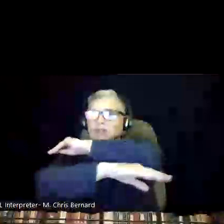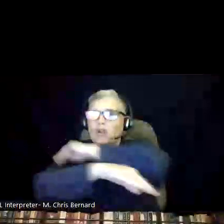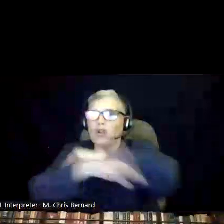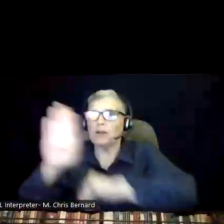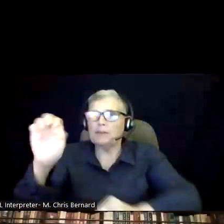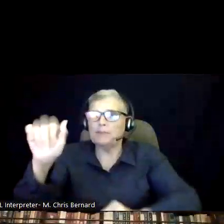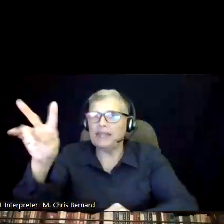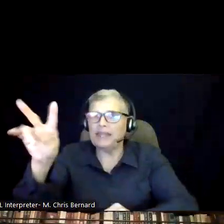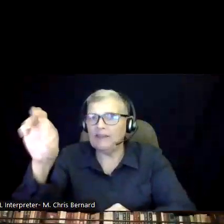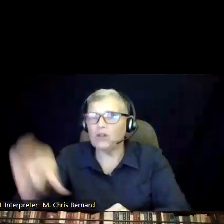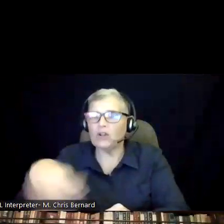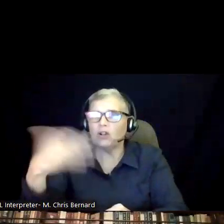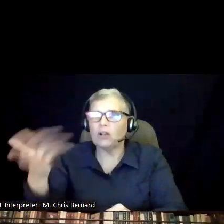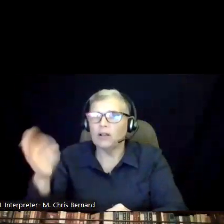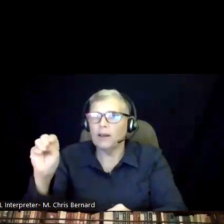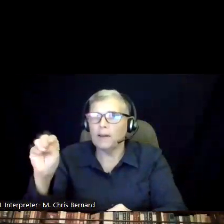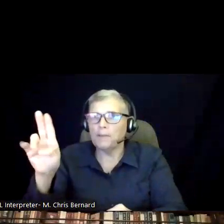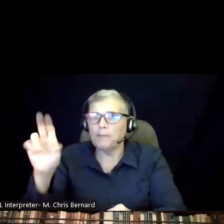been quite successful.